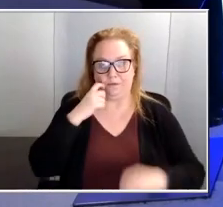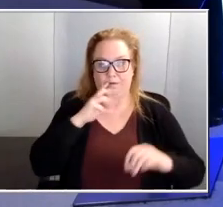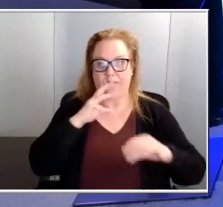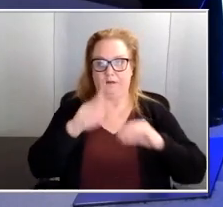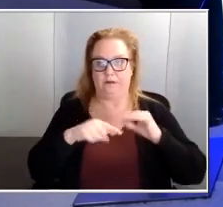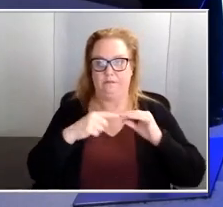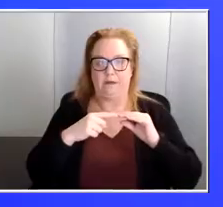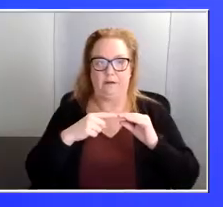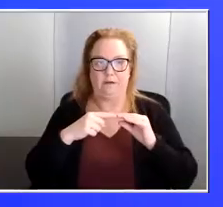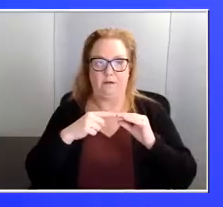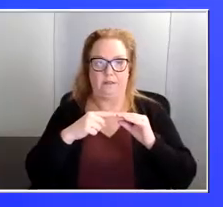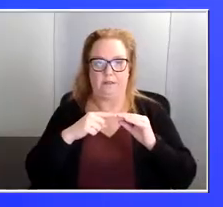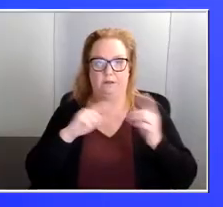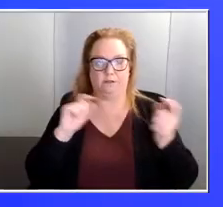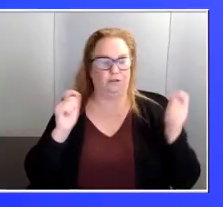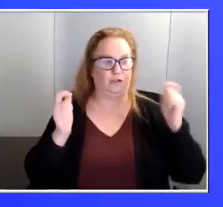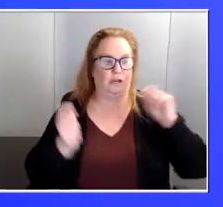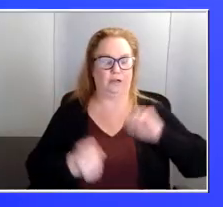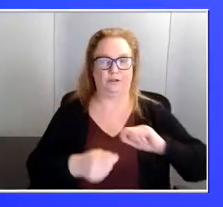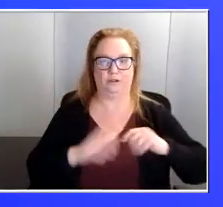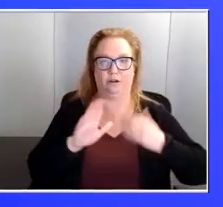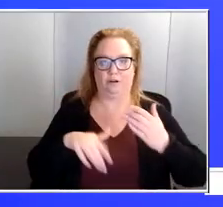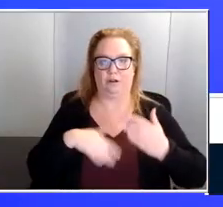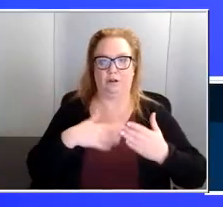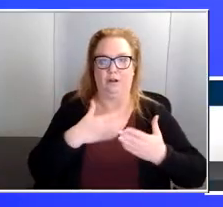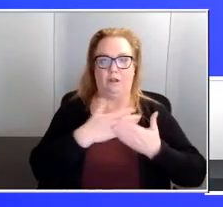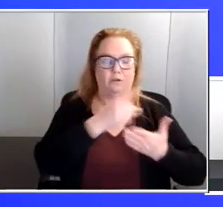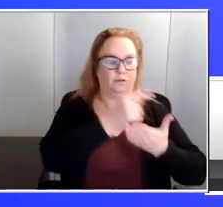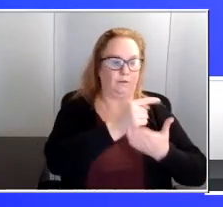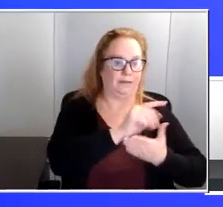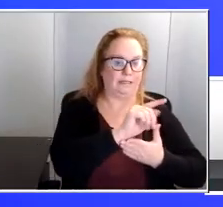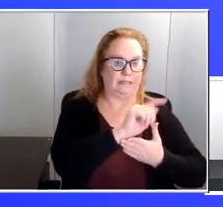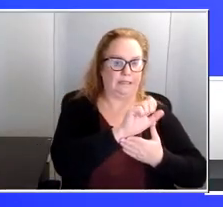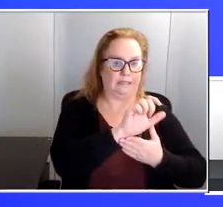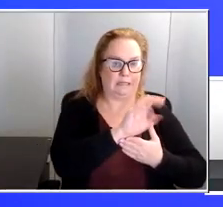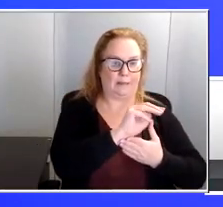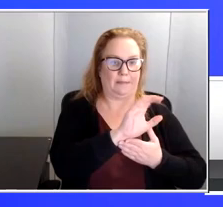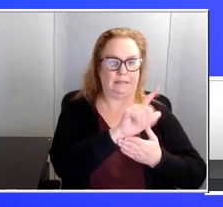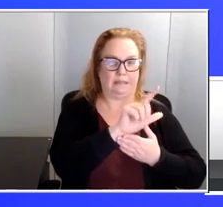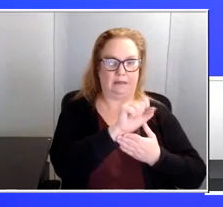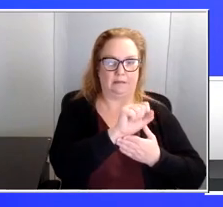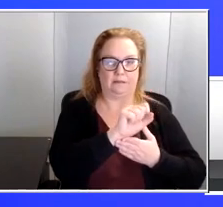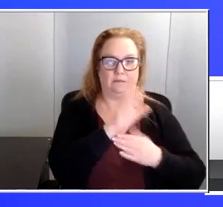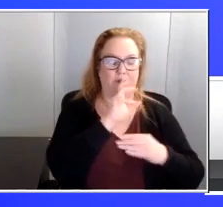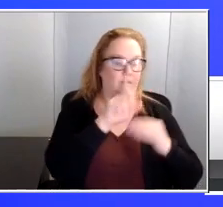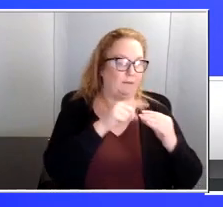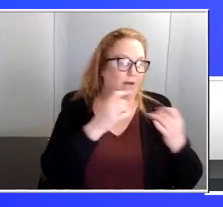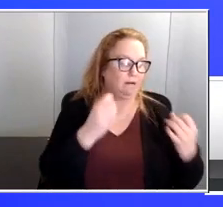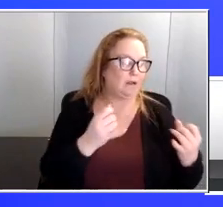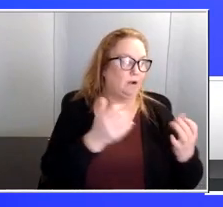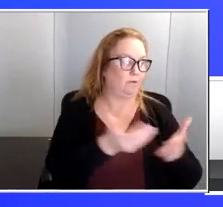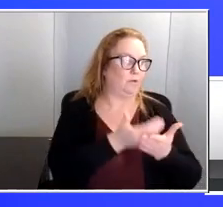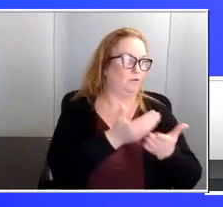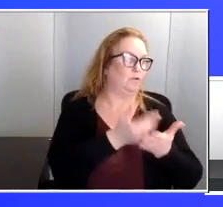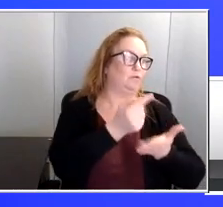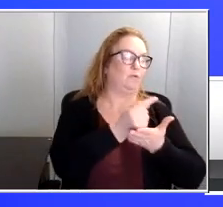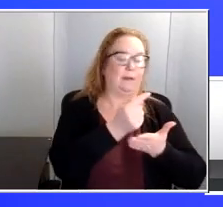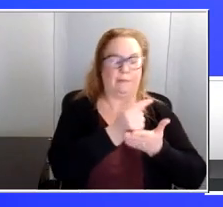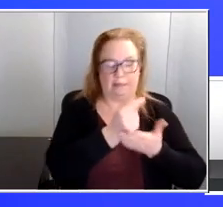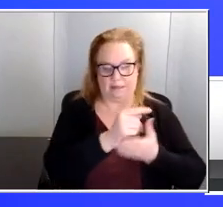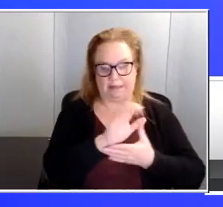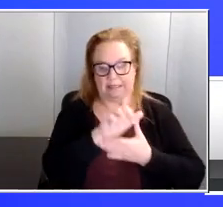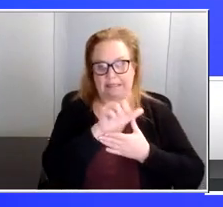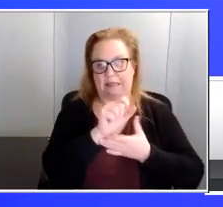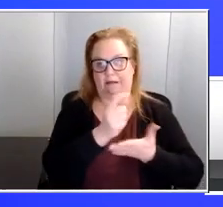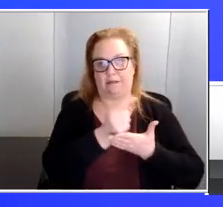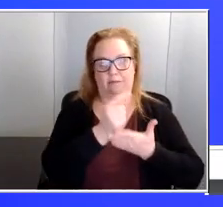kind of revolutionary. I mean, we're talking about the old treatment, and stem cell transplant is one of them. And we're talking about now the newer treatments, the cellular therapy. This is the